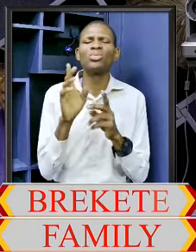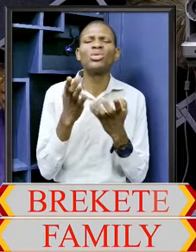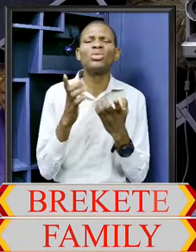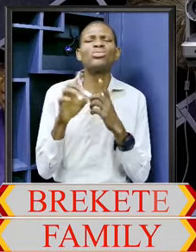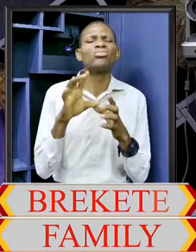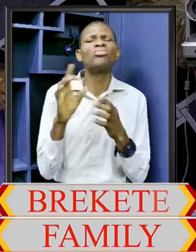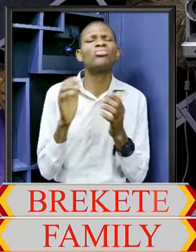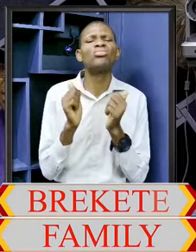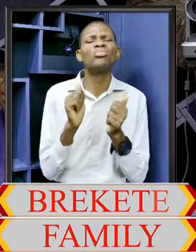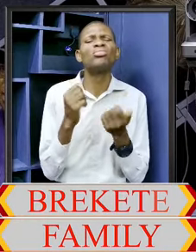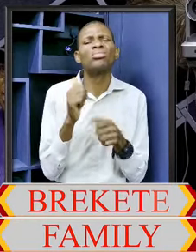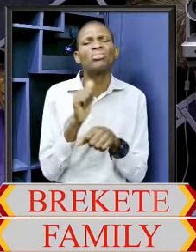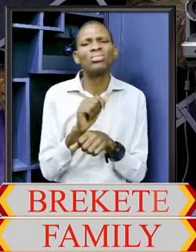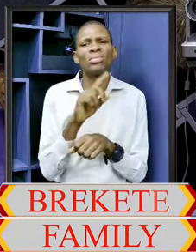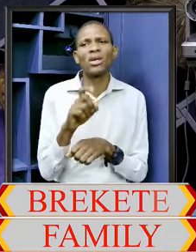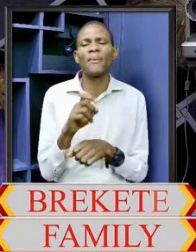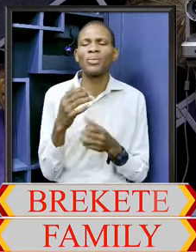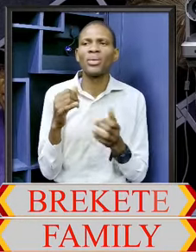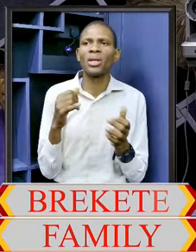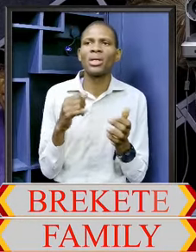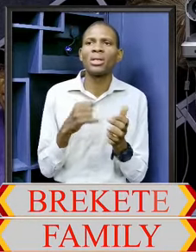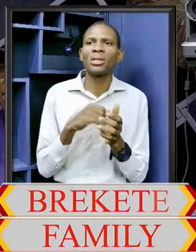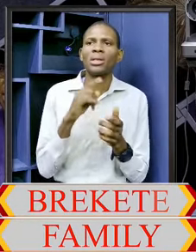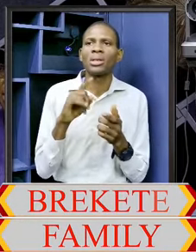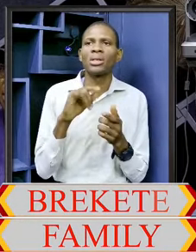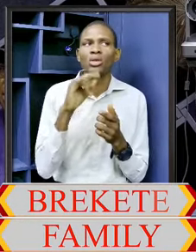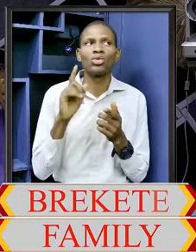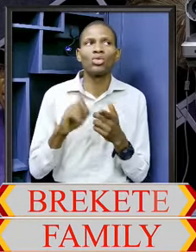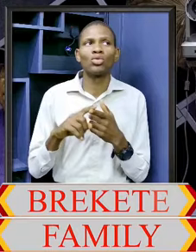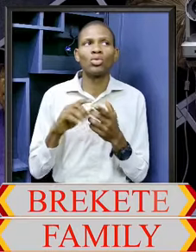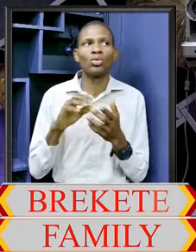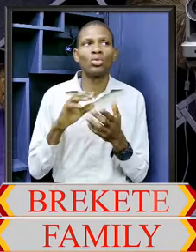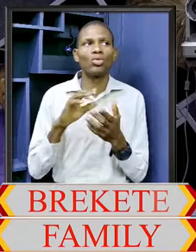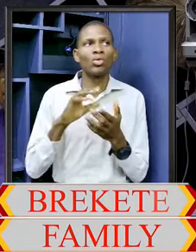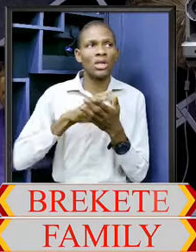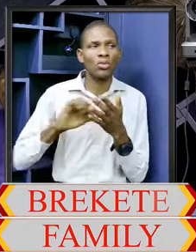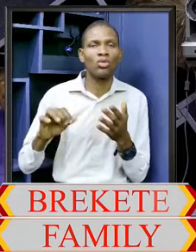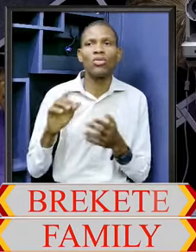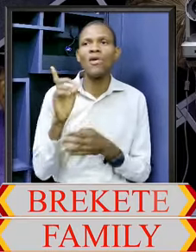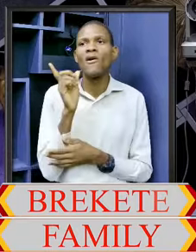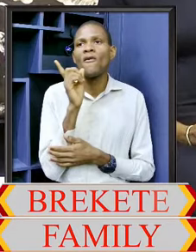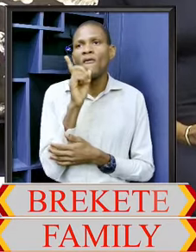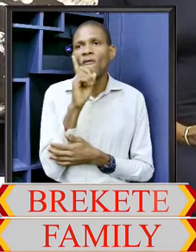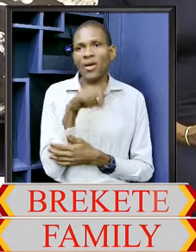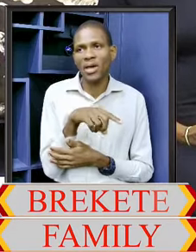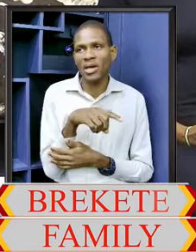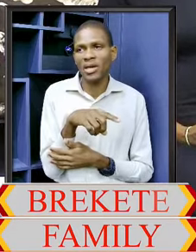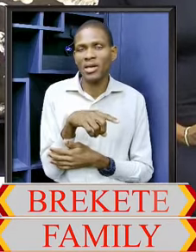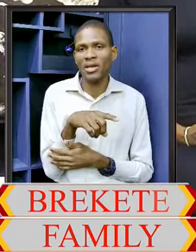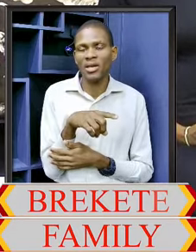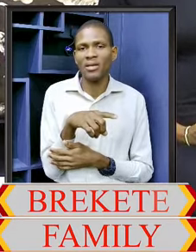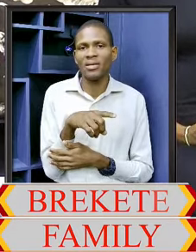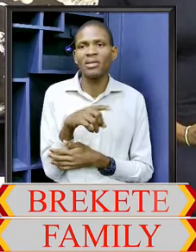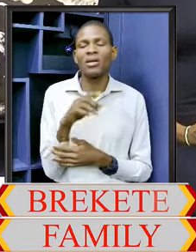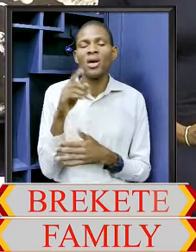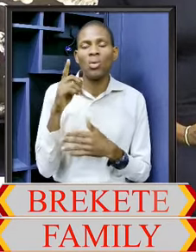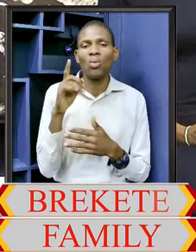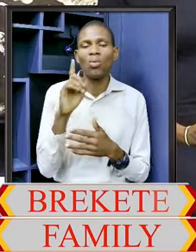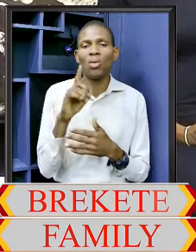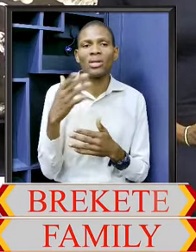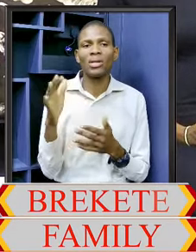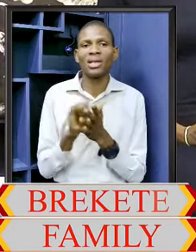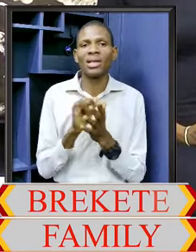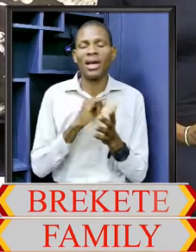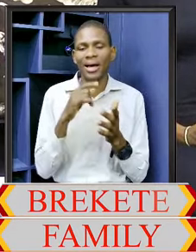we want to do now make we come out quack. You know, say that thing where I talk is